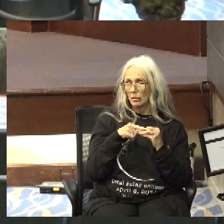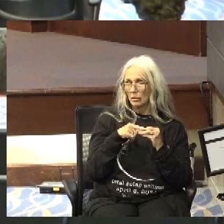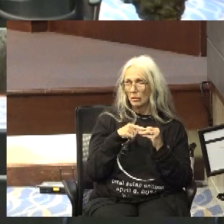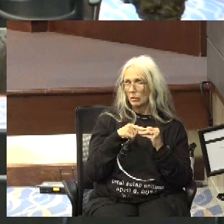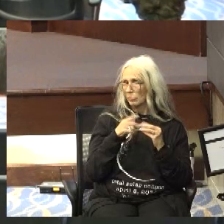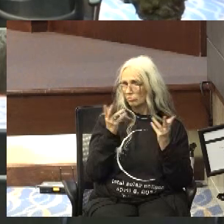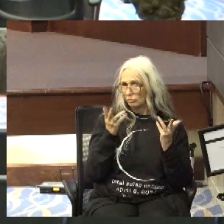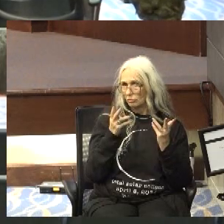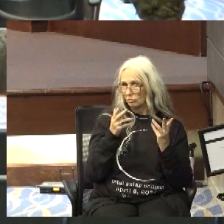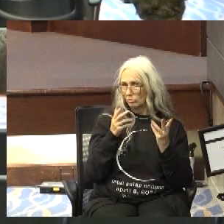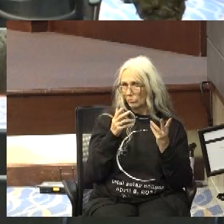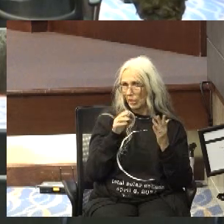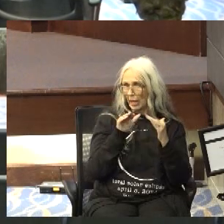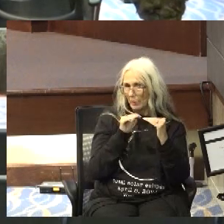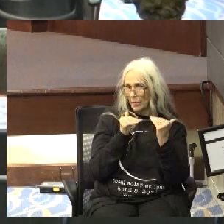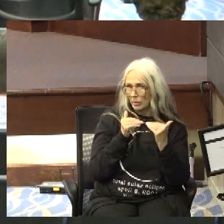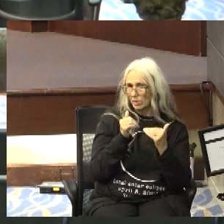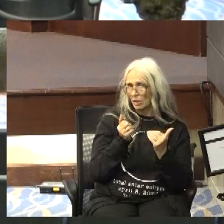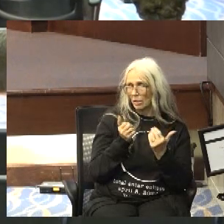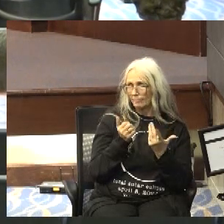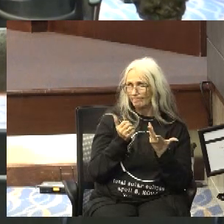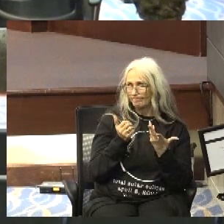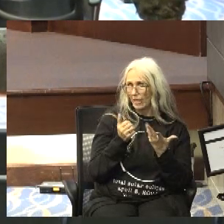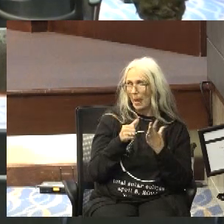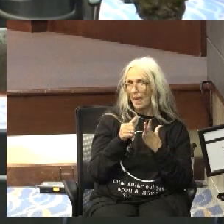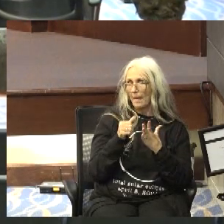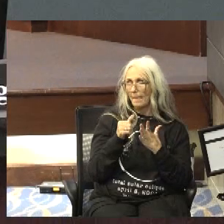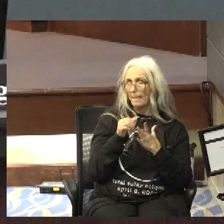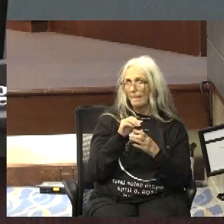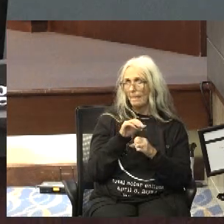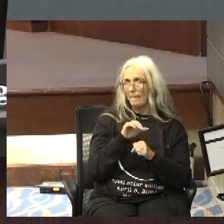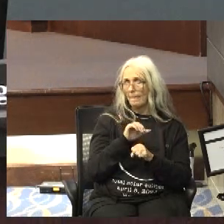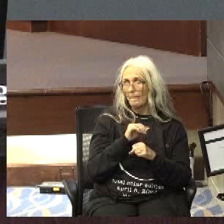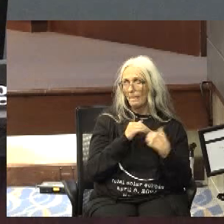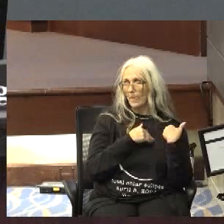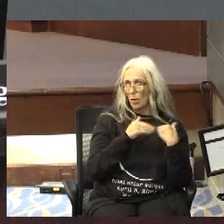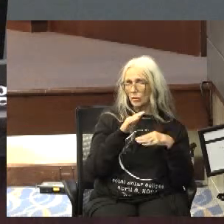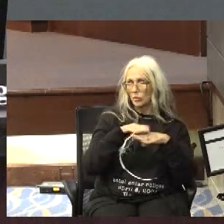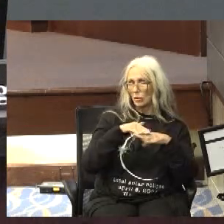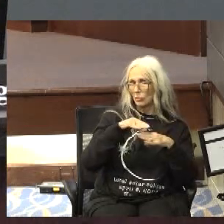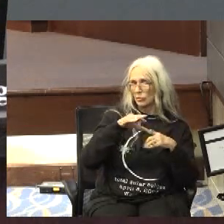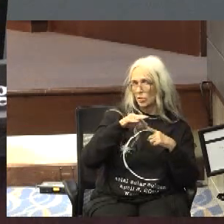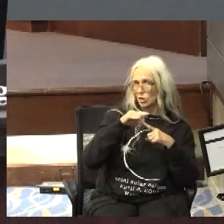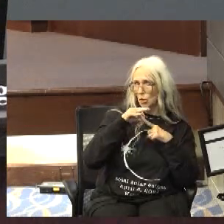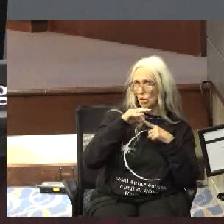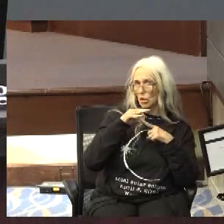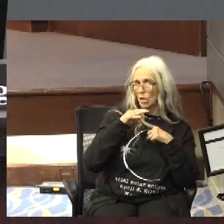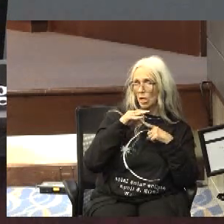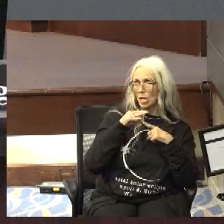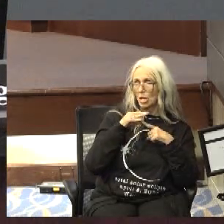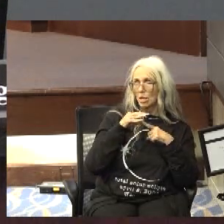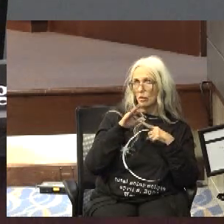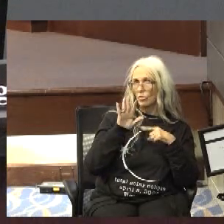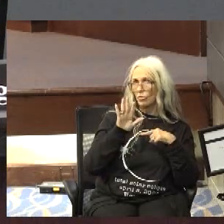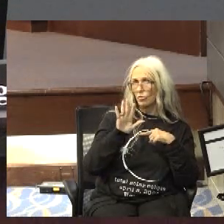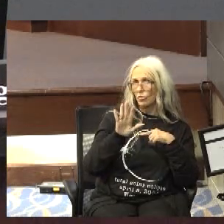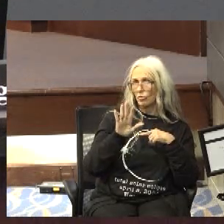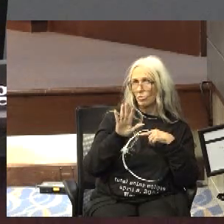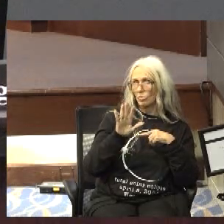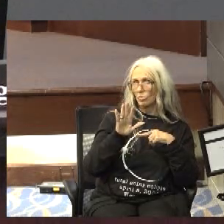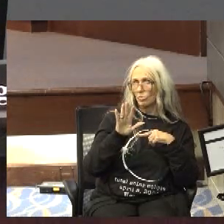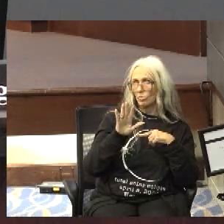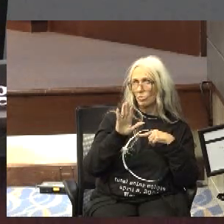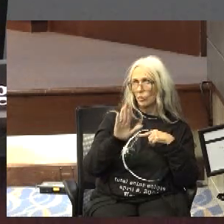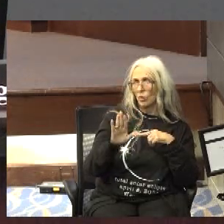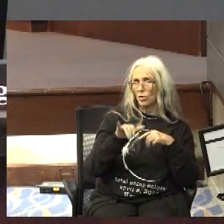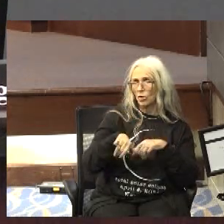what these restrictions would impose on folks that have vegetable gardens and things like that in their yards, if they were